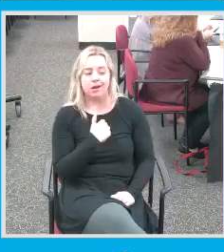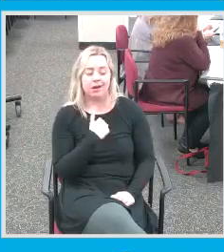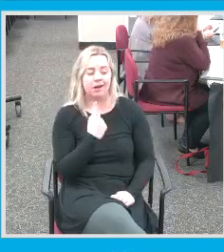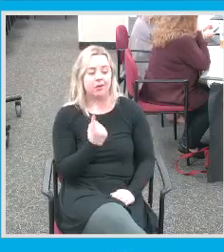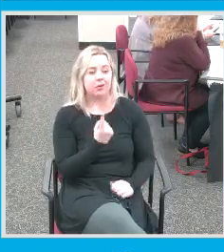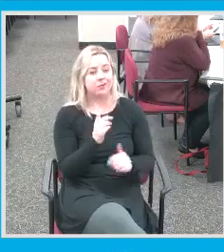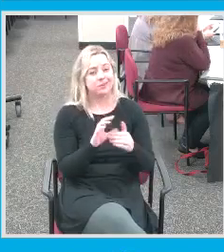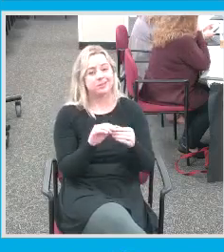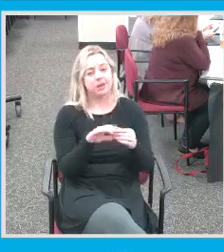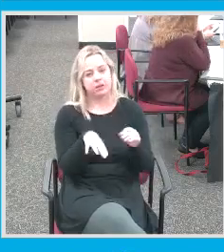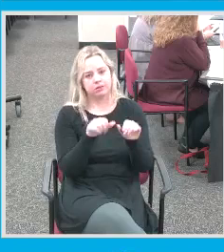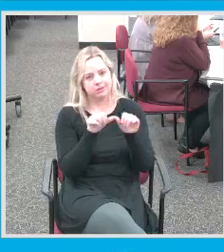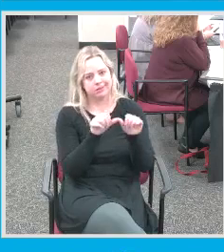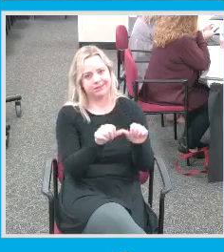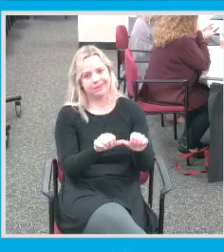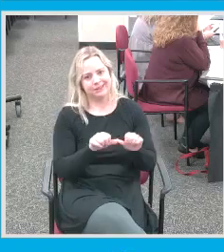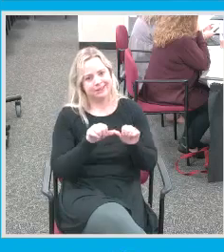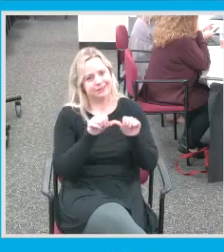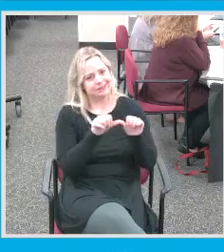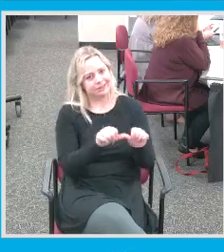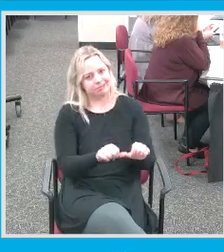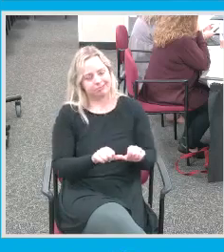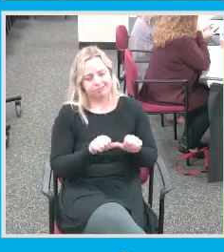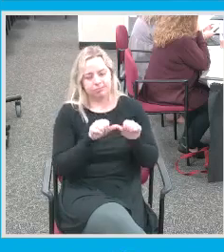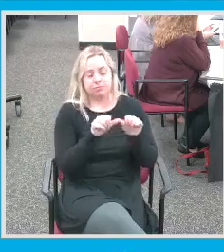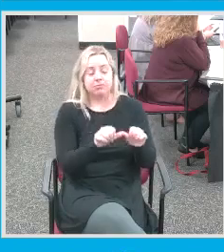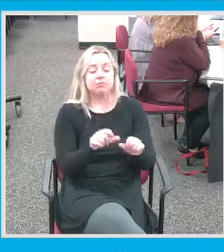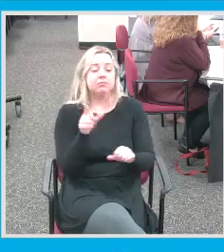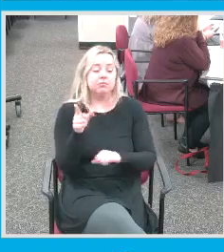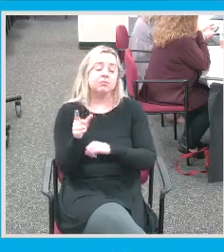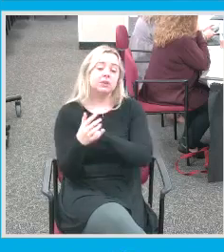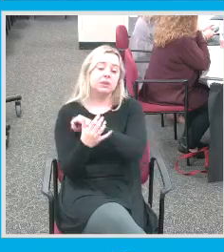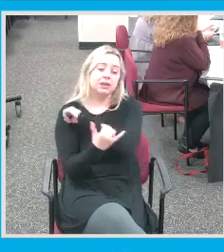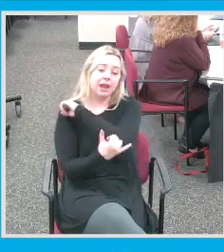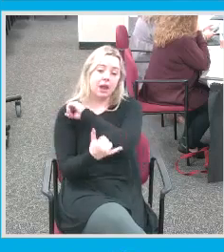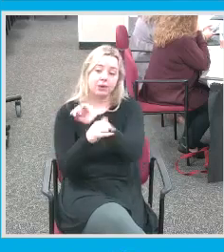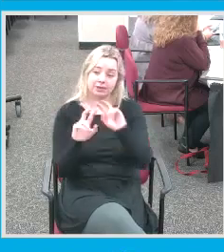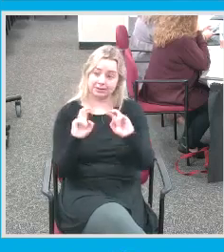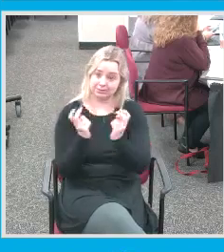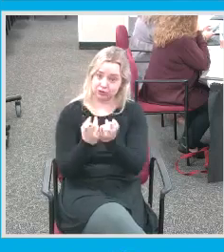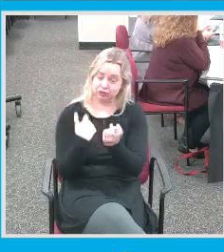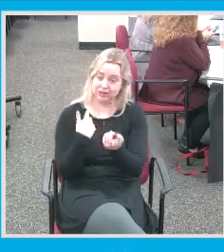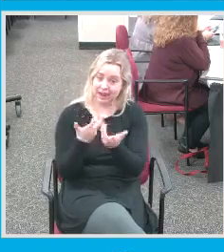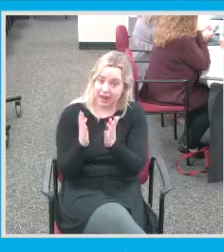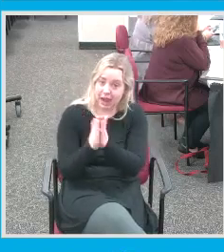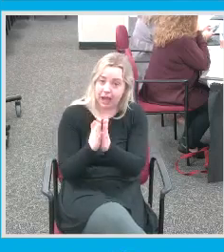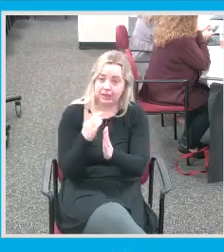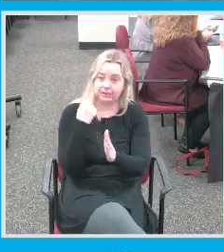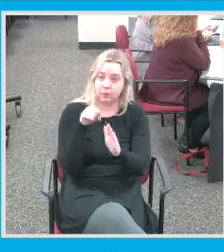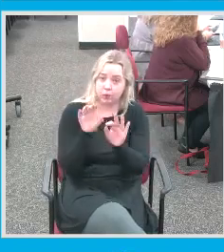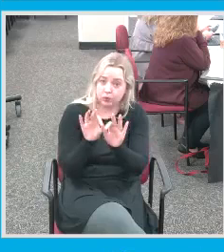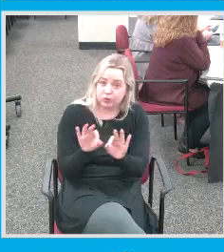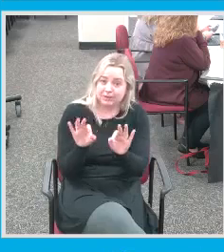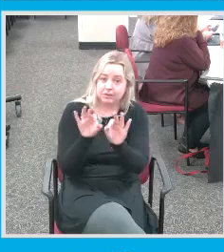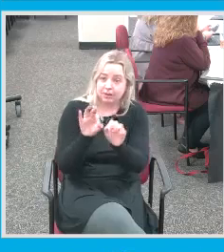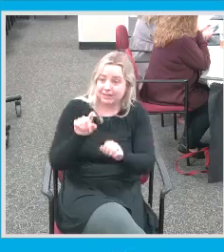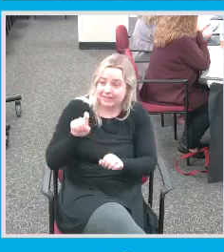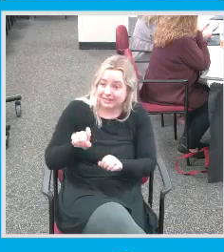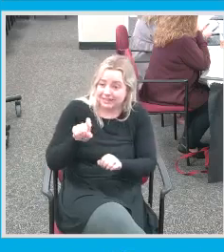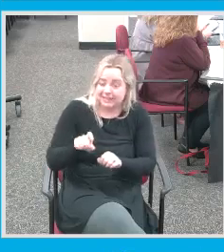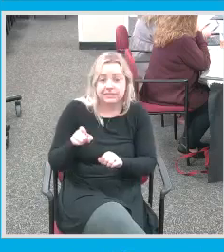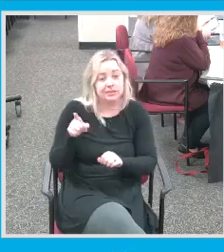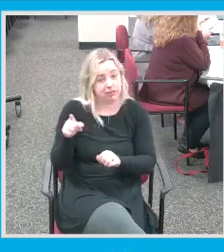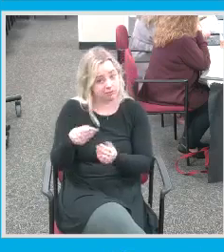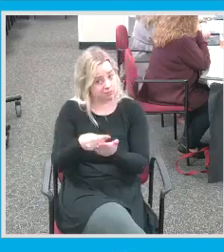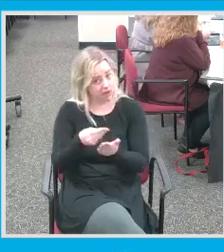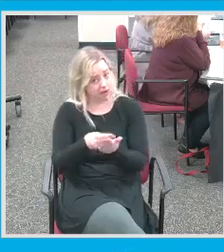The county commissioners also, I went to them back in 2018 and asked for critical needs funding. They are funding teen suicide